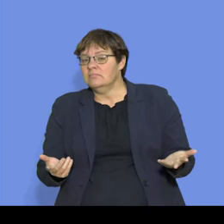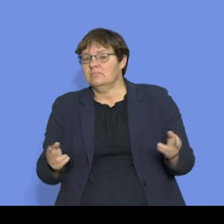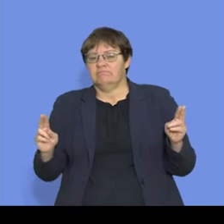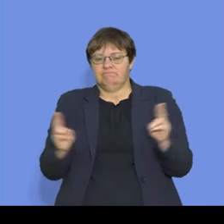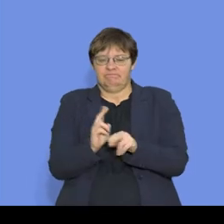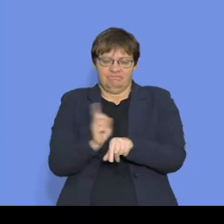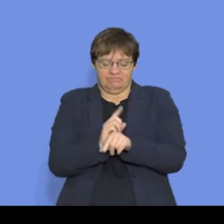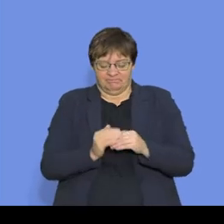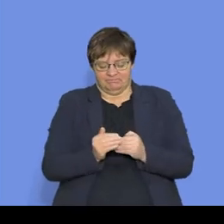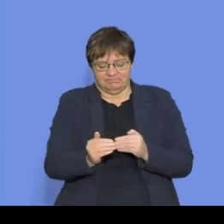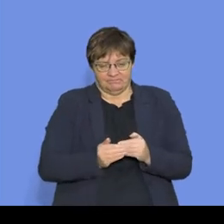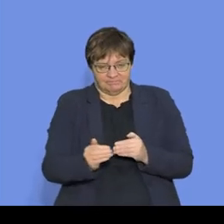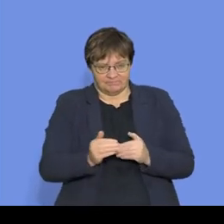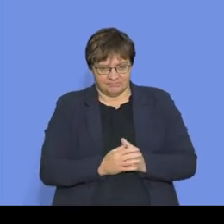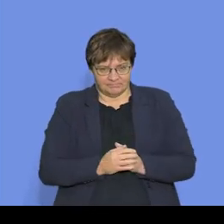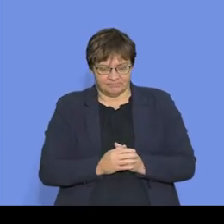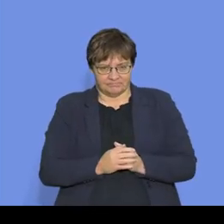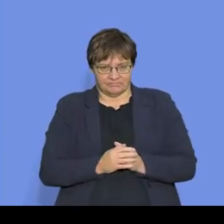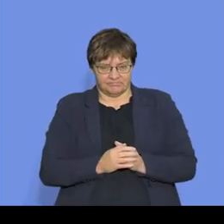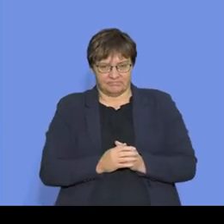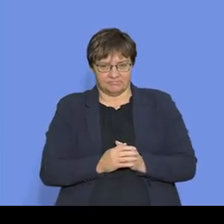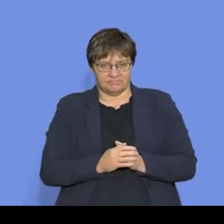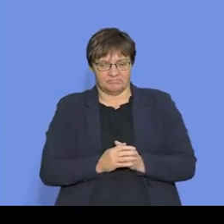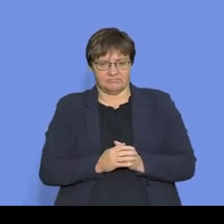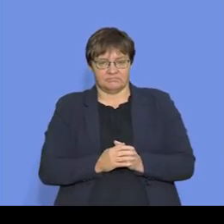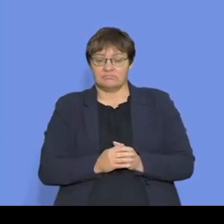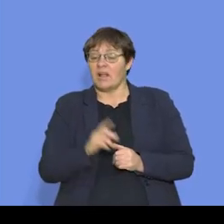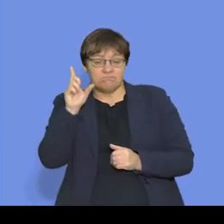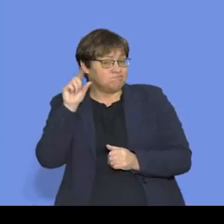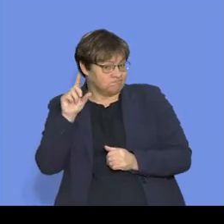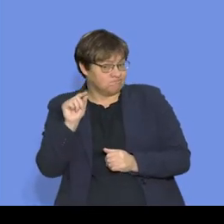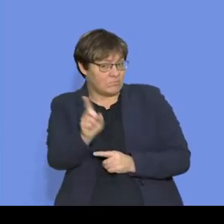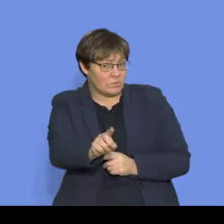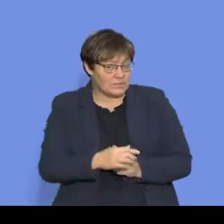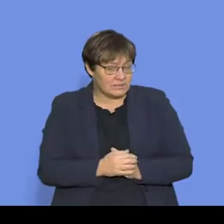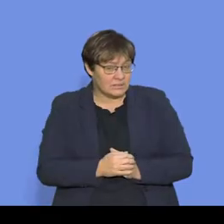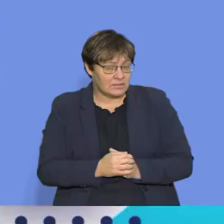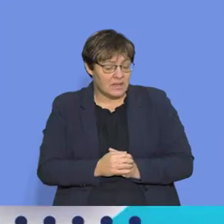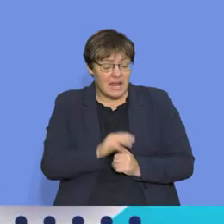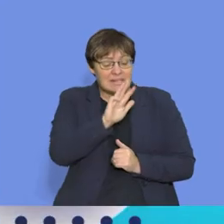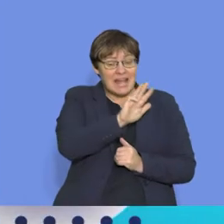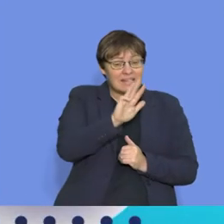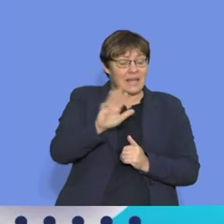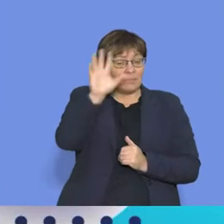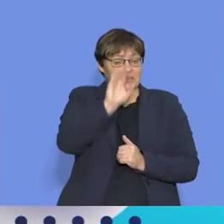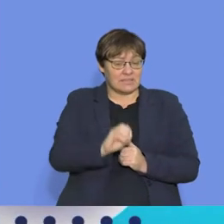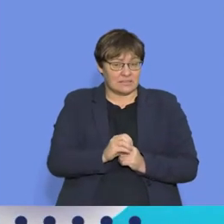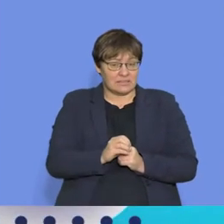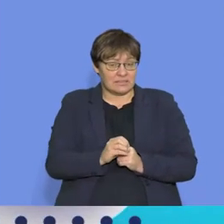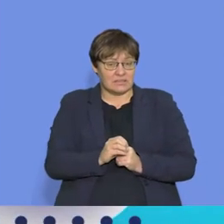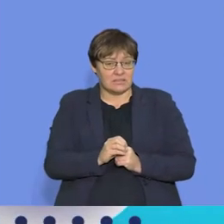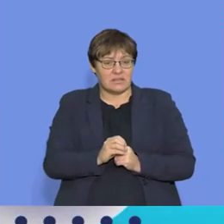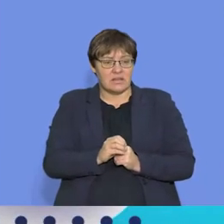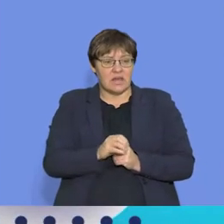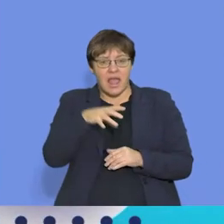relatively short period of time. And a very interesting thing is 99%